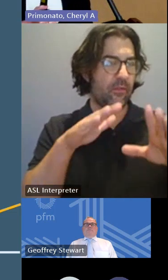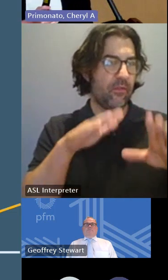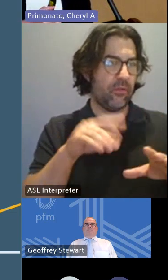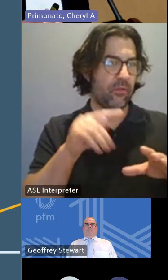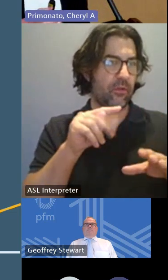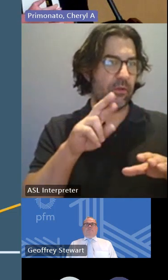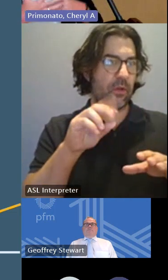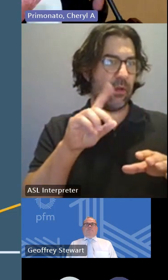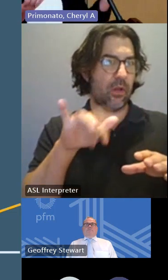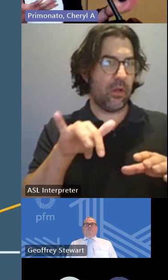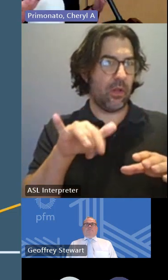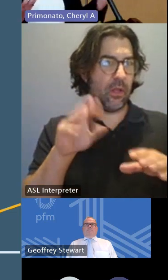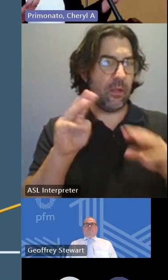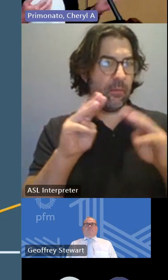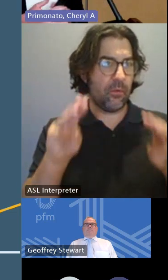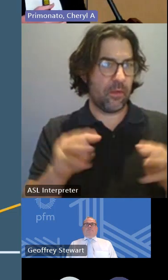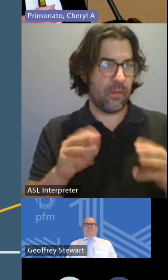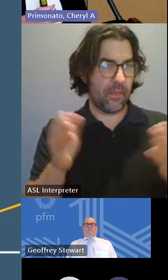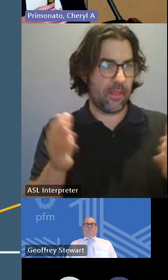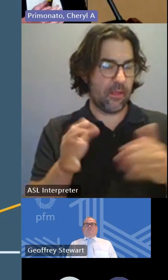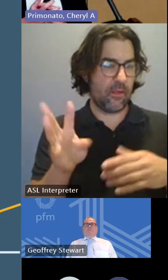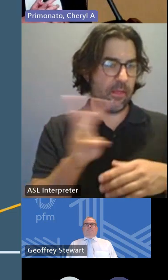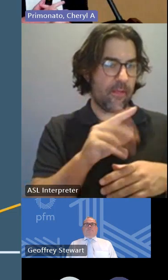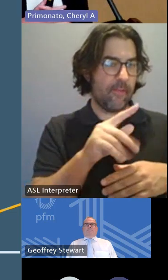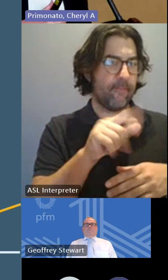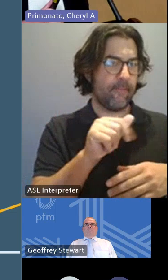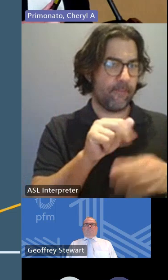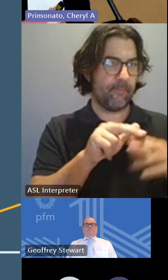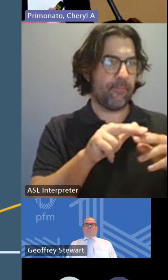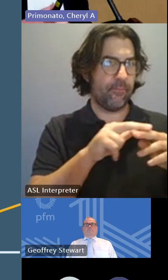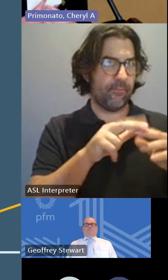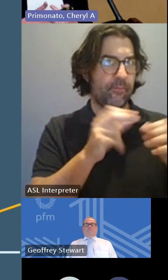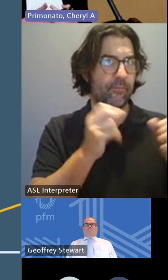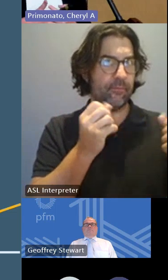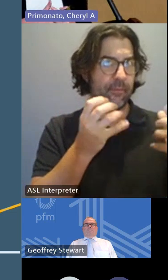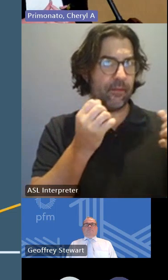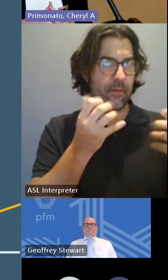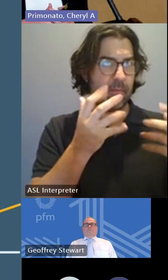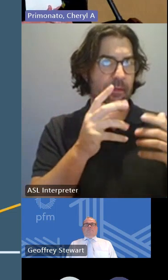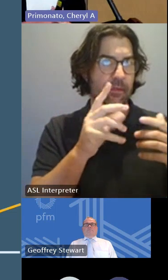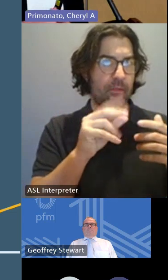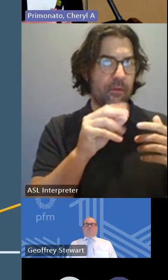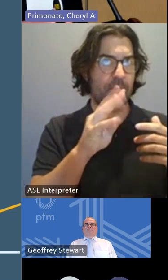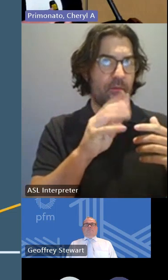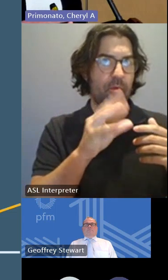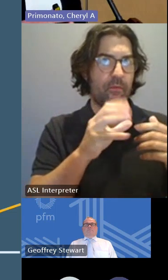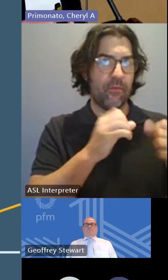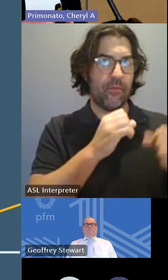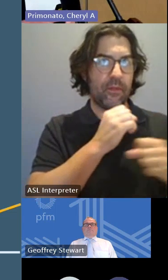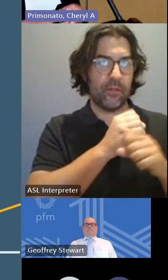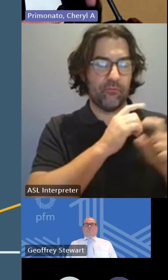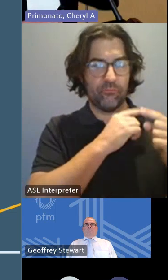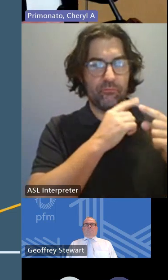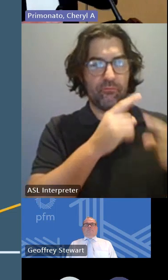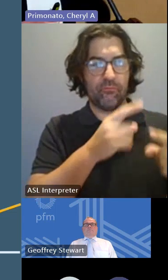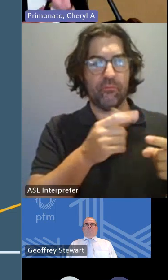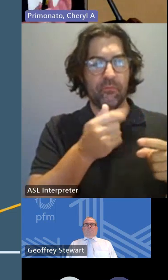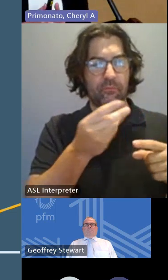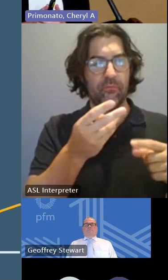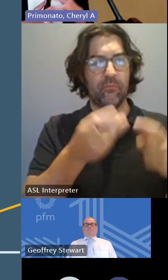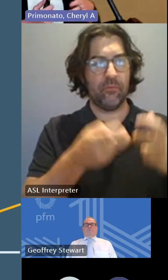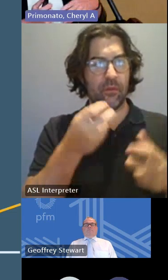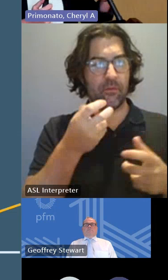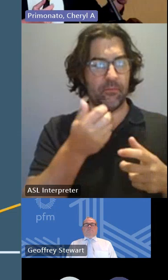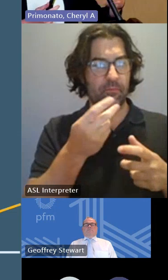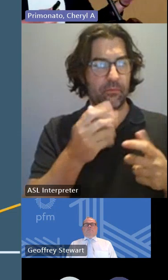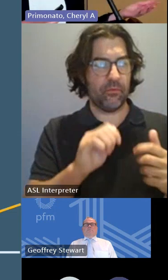museum here in Western Pennsylvania. There are trains that can exist for many, many decades. Why can't we keep doing that? There are several problems and several